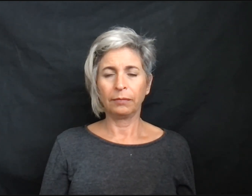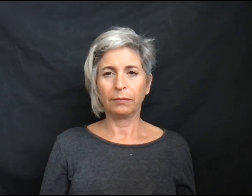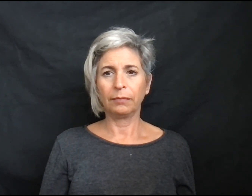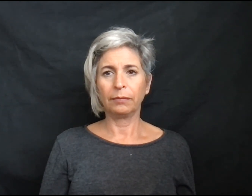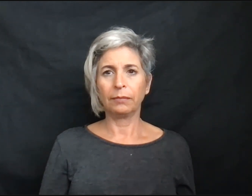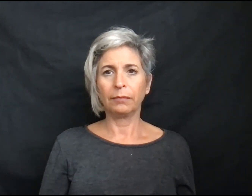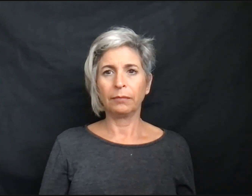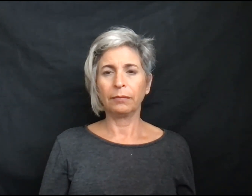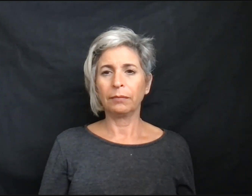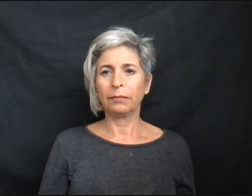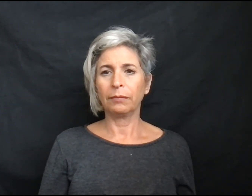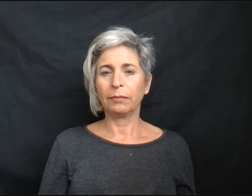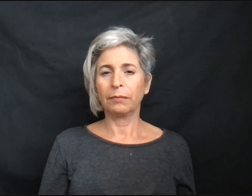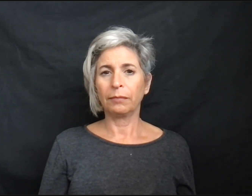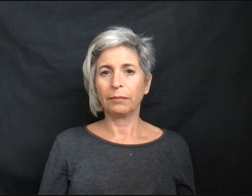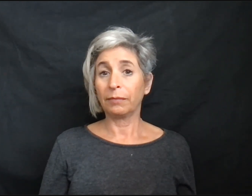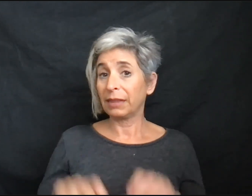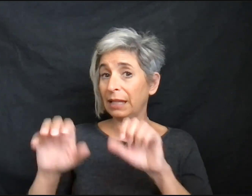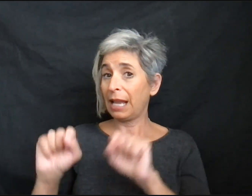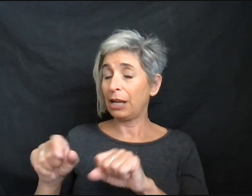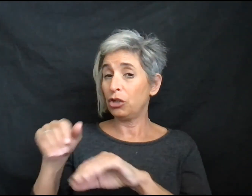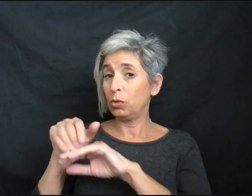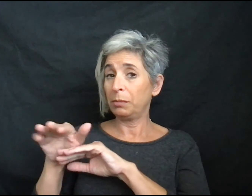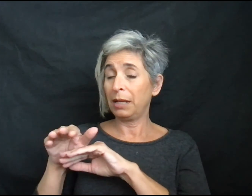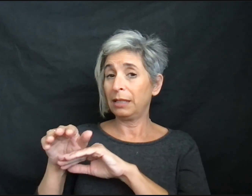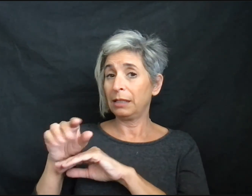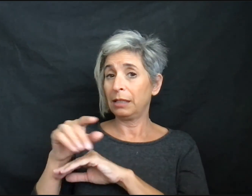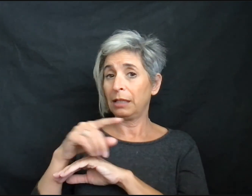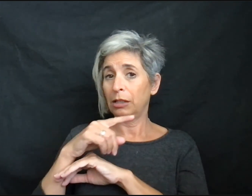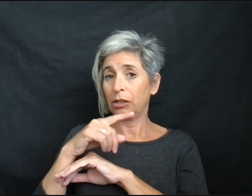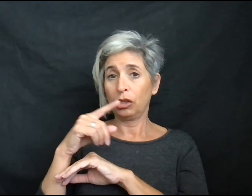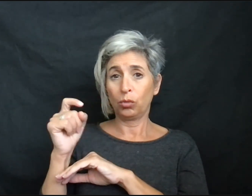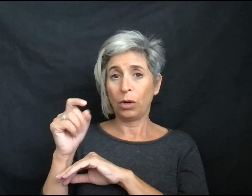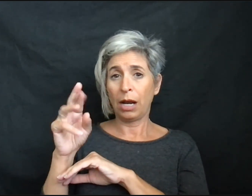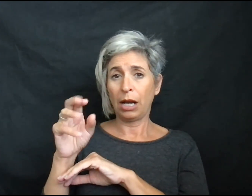after that we have, can you submit as a dry run if you have no contract?